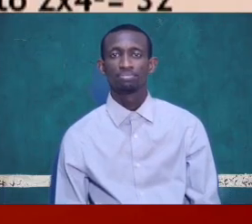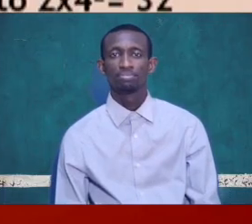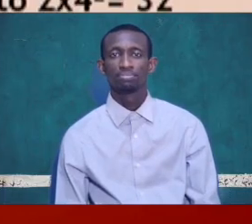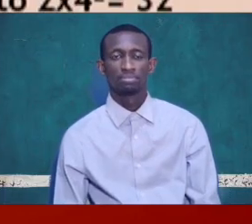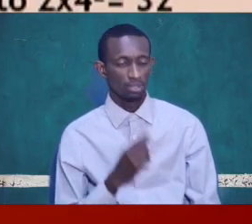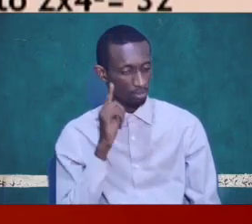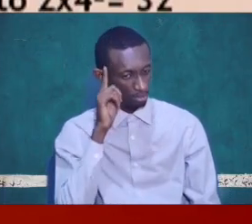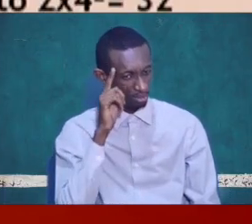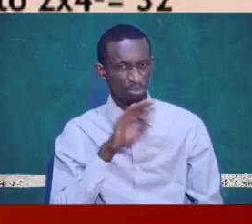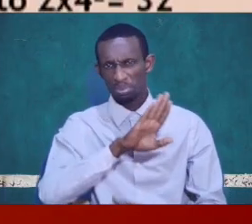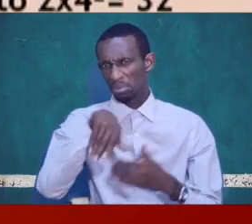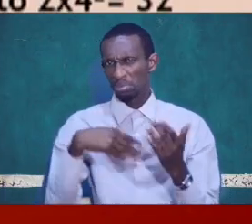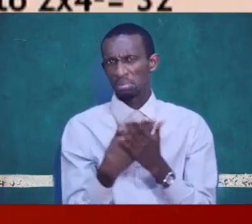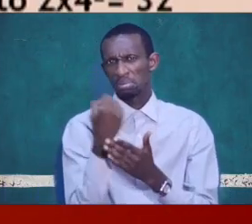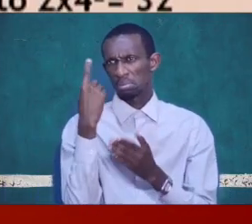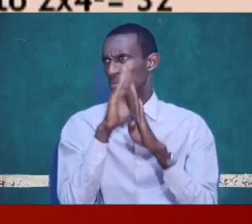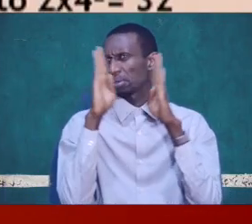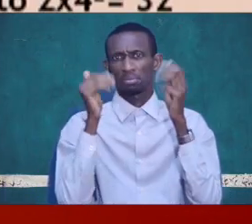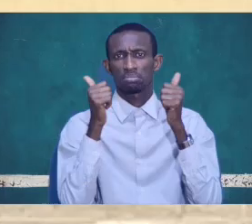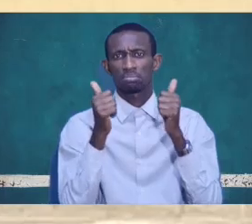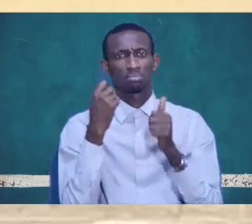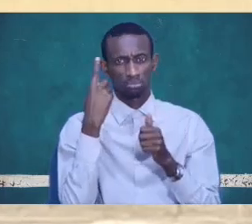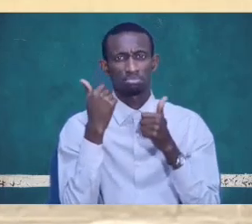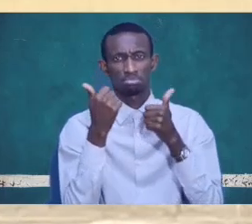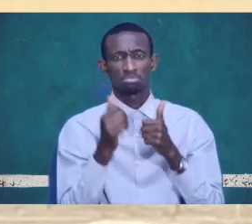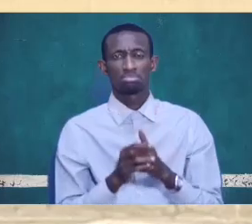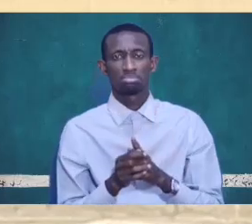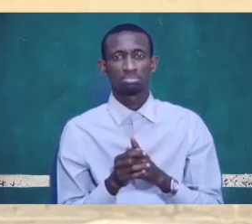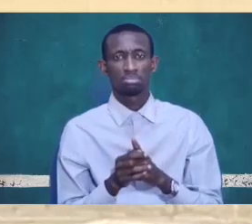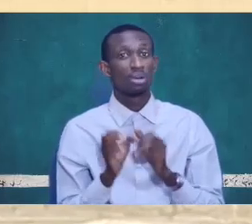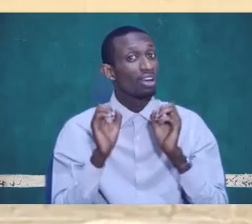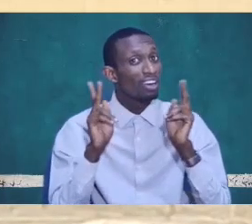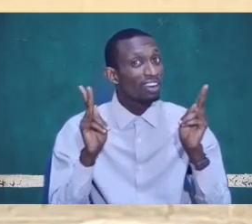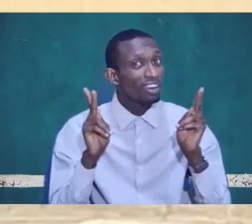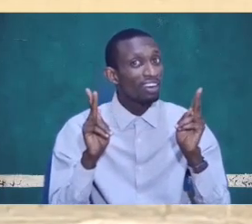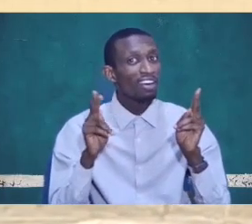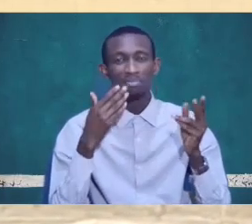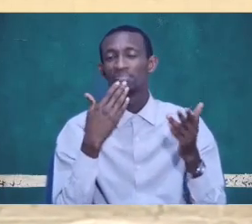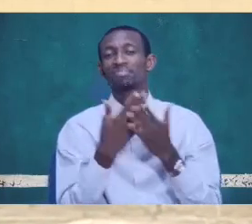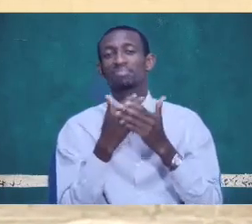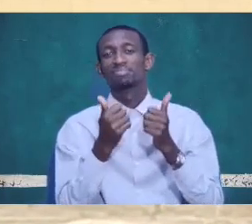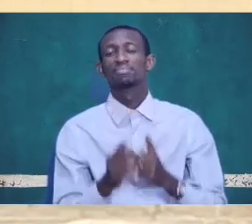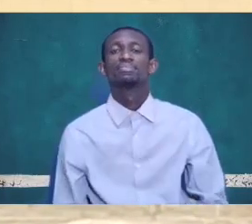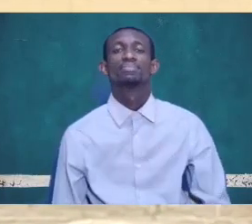I think everything is clear, understandable, right? Yes.